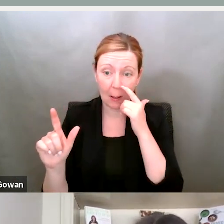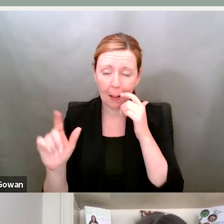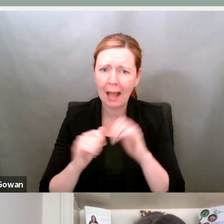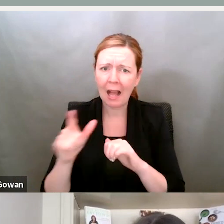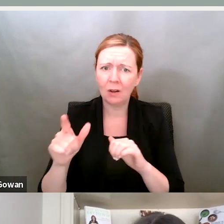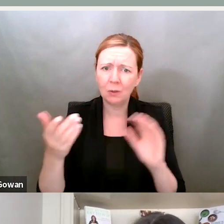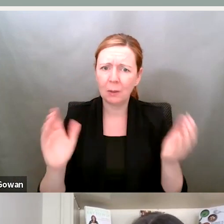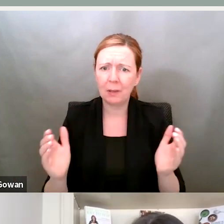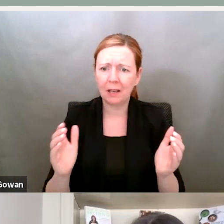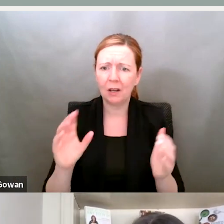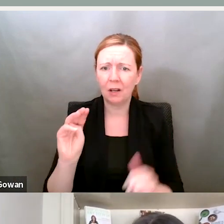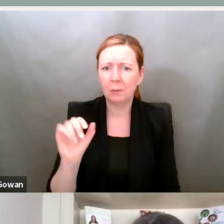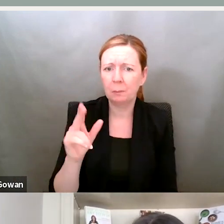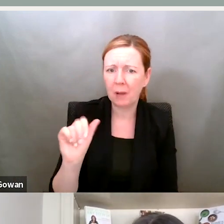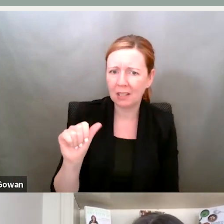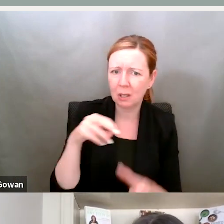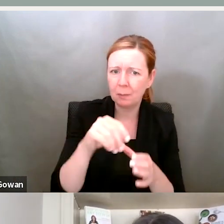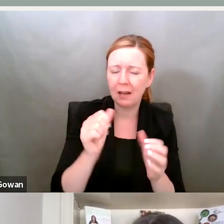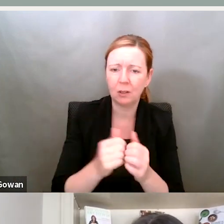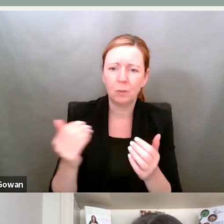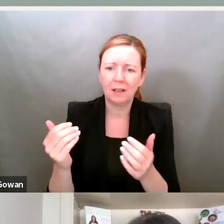do you compare matcha powder with freshly